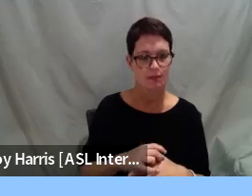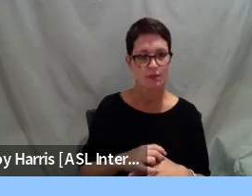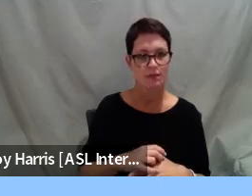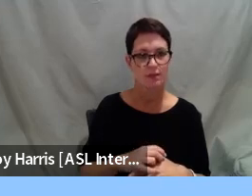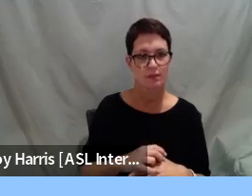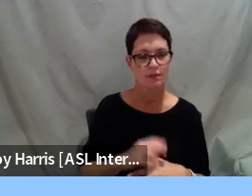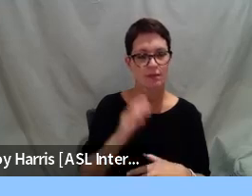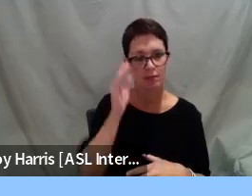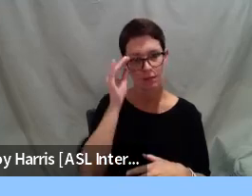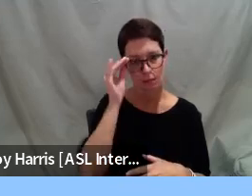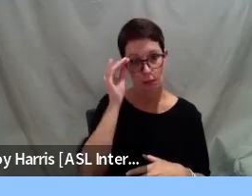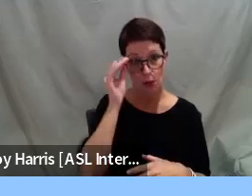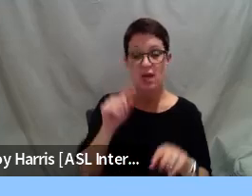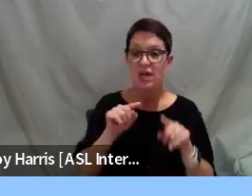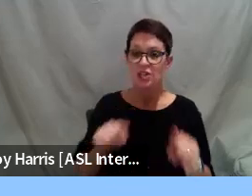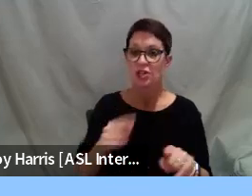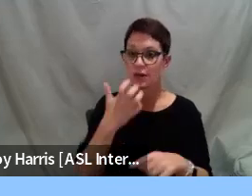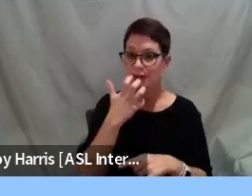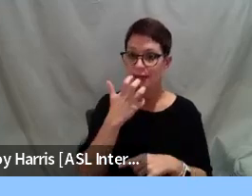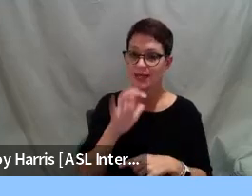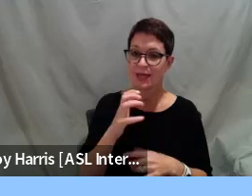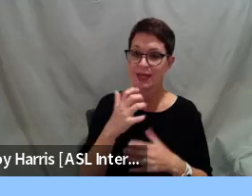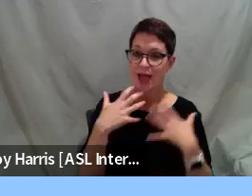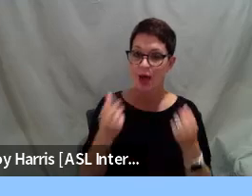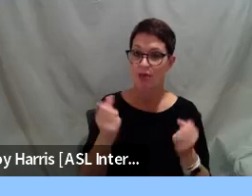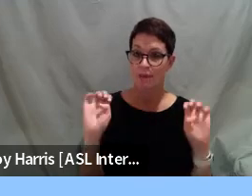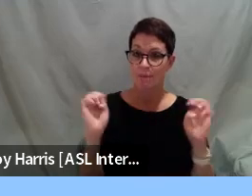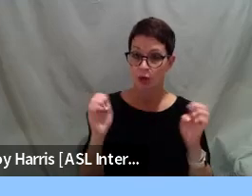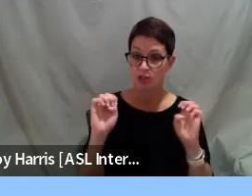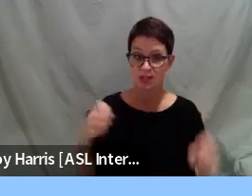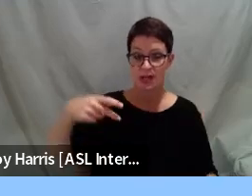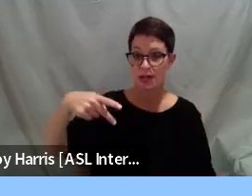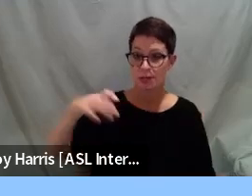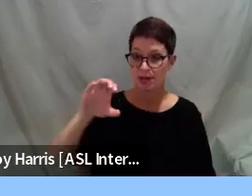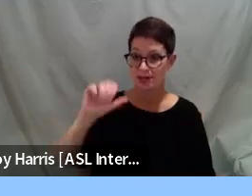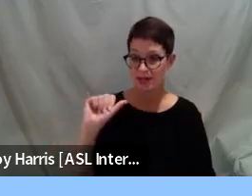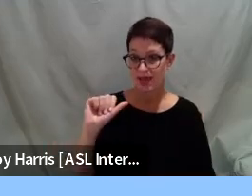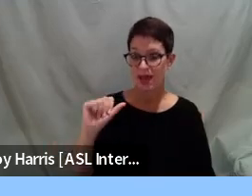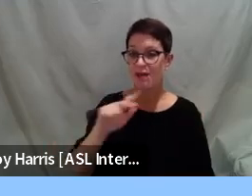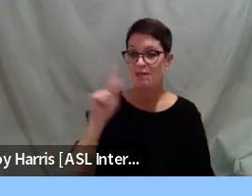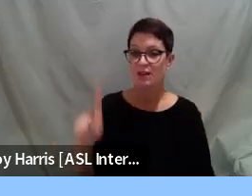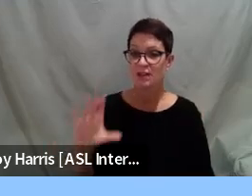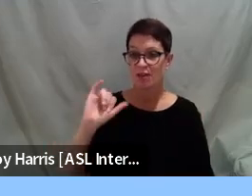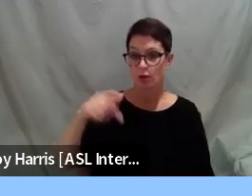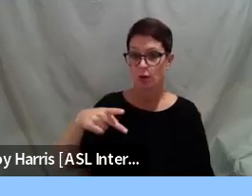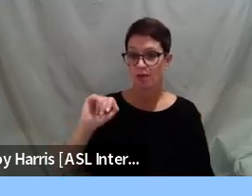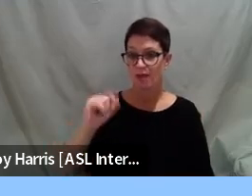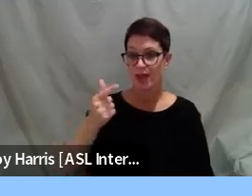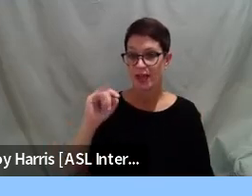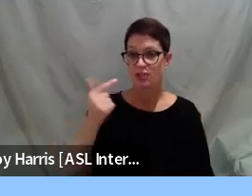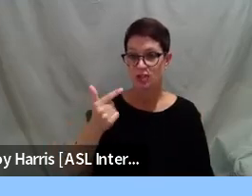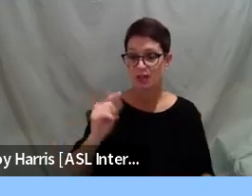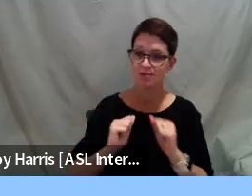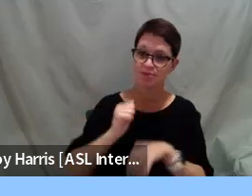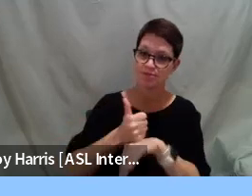So during a heat health emergency, the Philadelphia Corporation for Aging operates a call